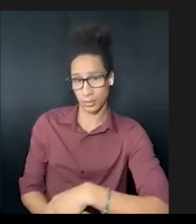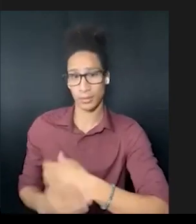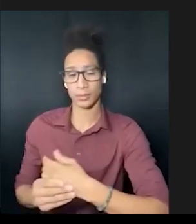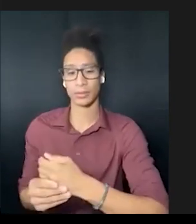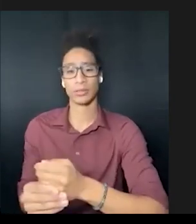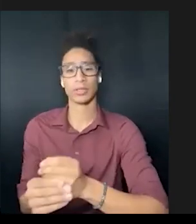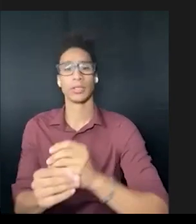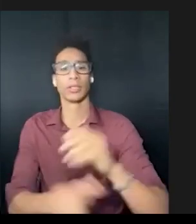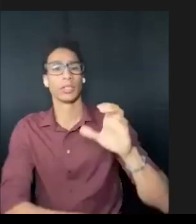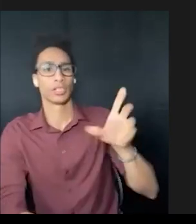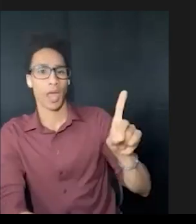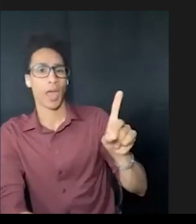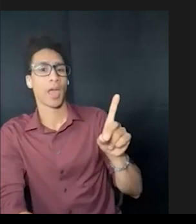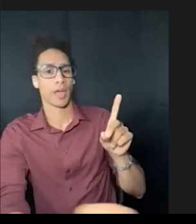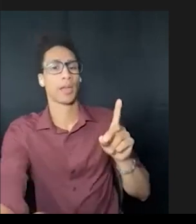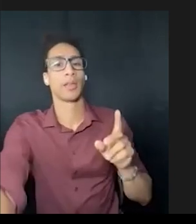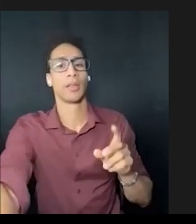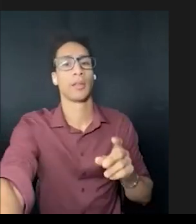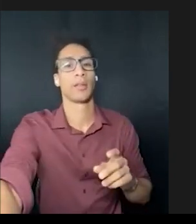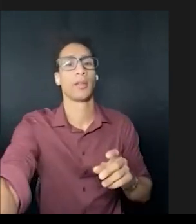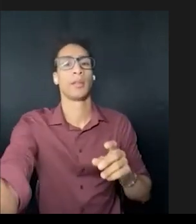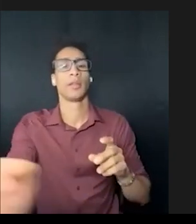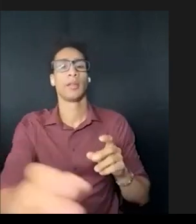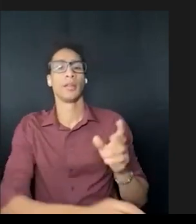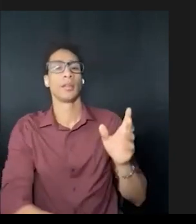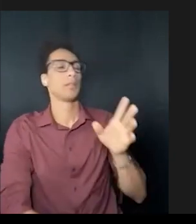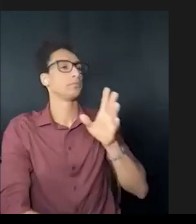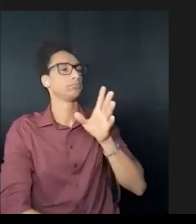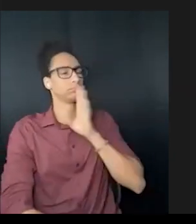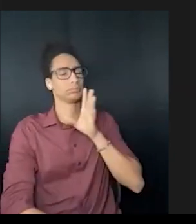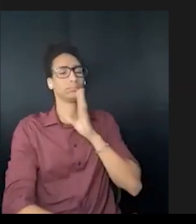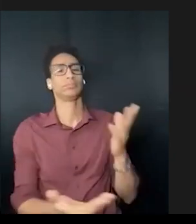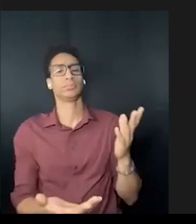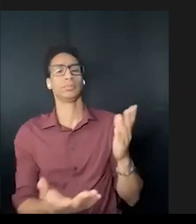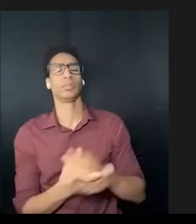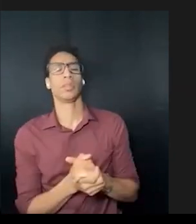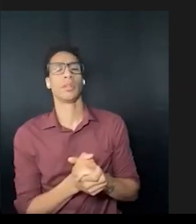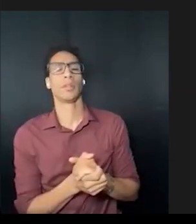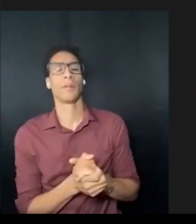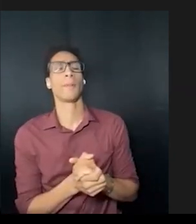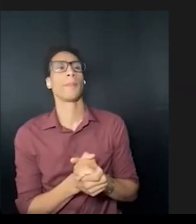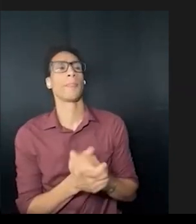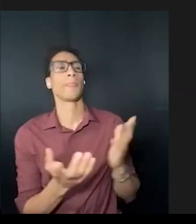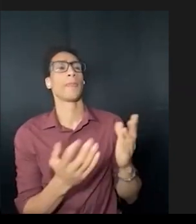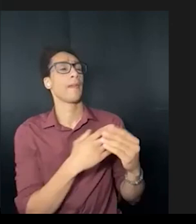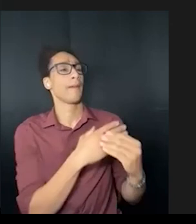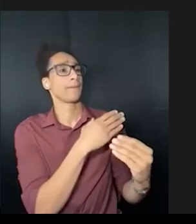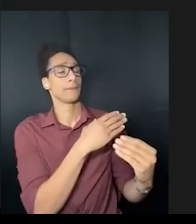So as far as how it affected my family, it affected my family greatly.